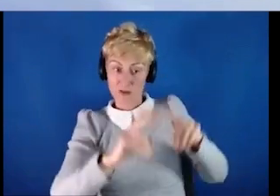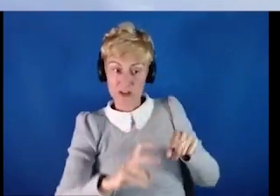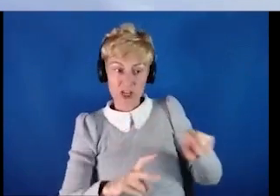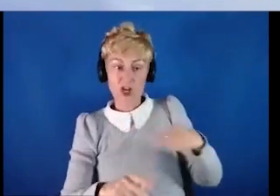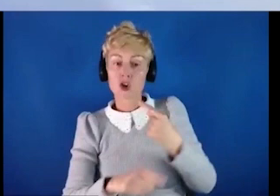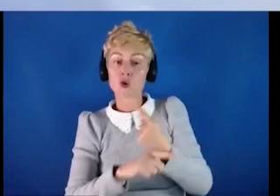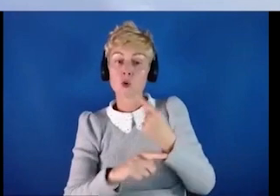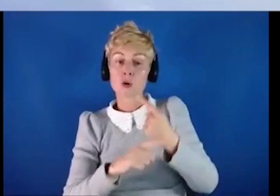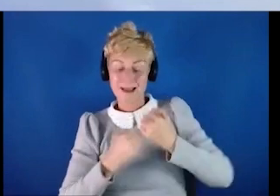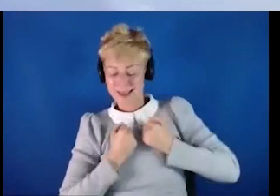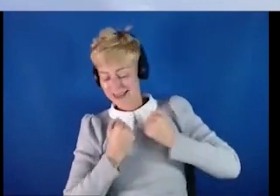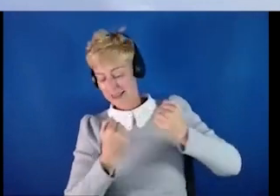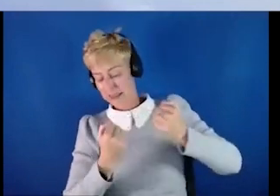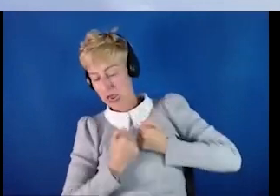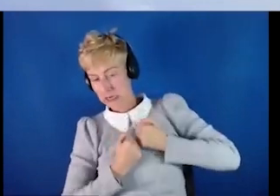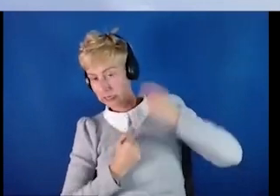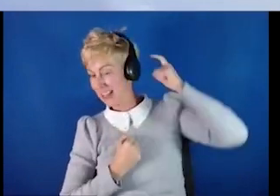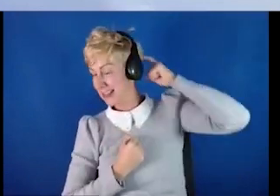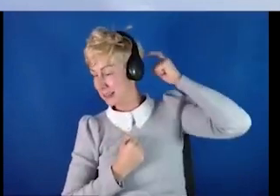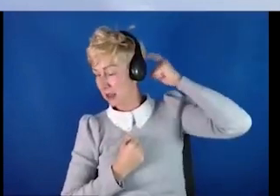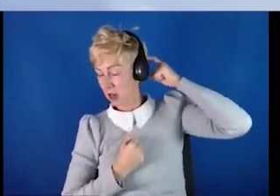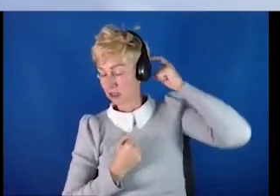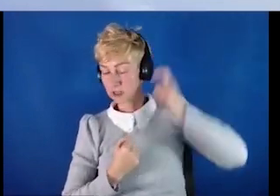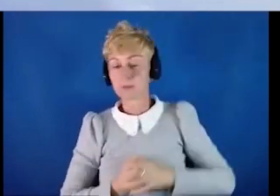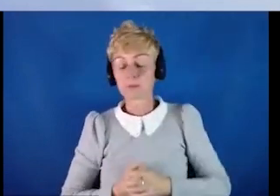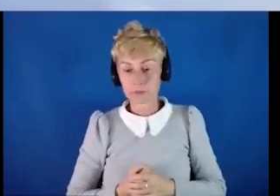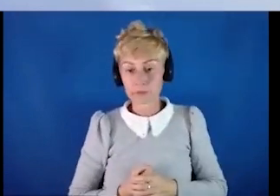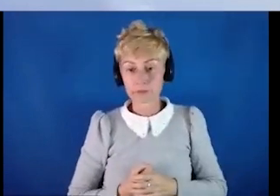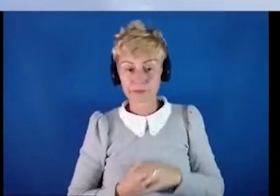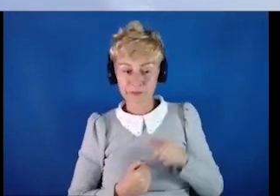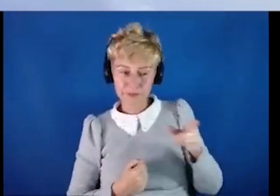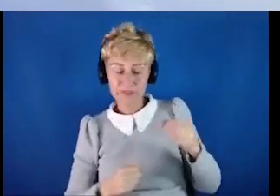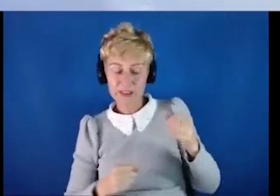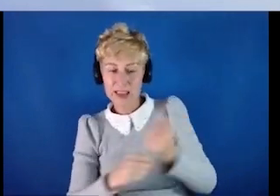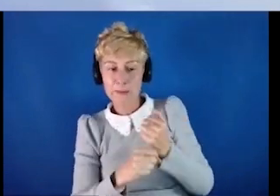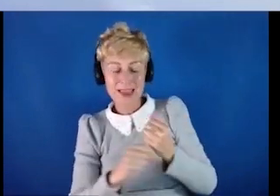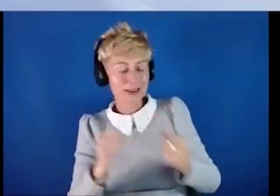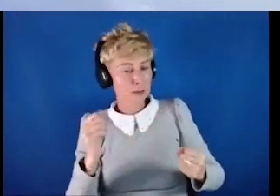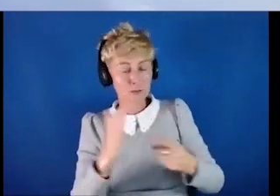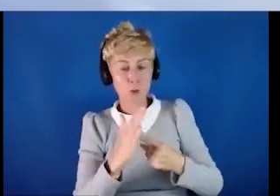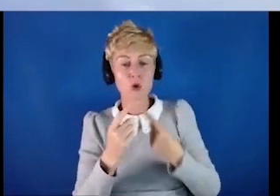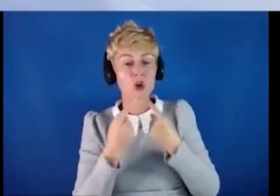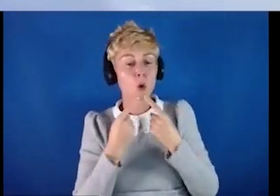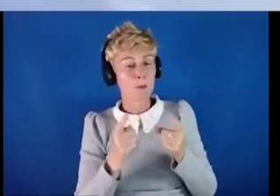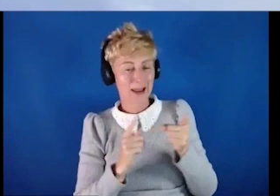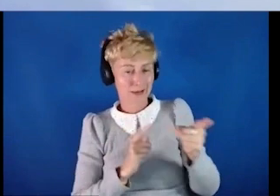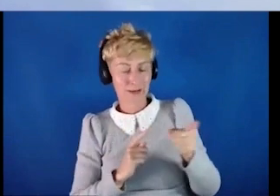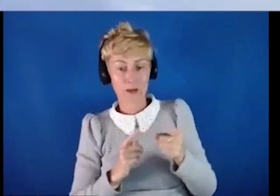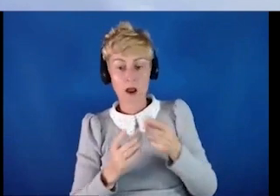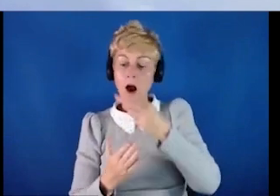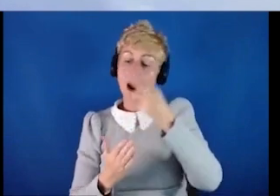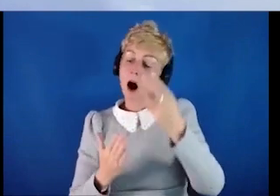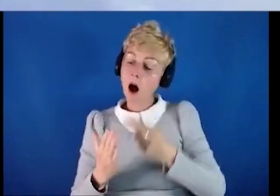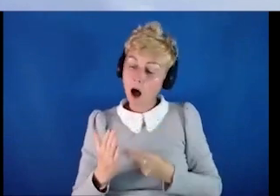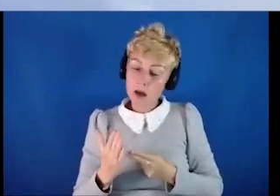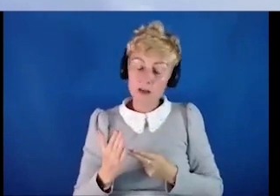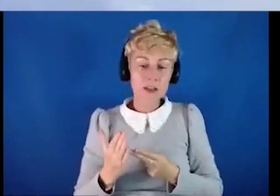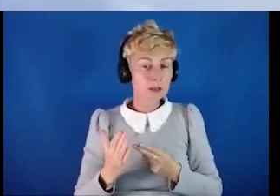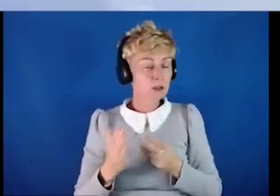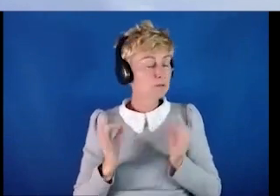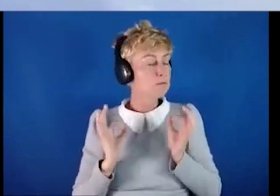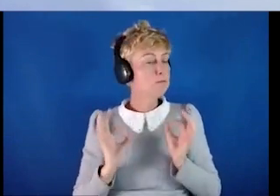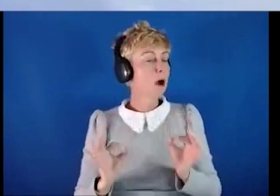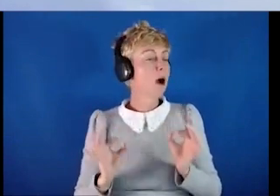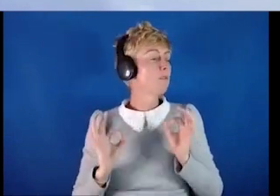insight. He raised this, he made this really important comment, I think. He said, artists are perfectly